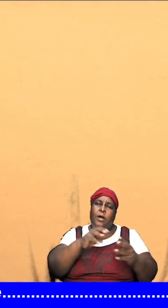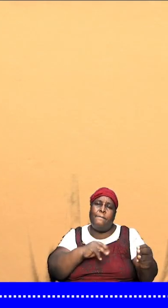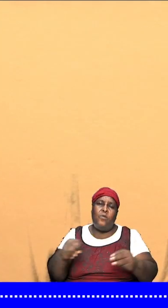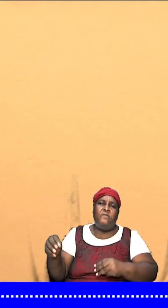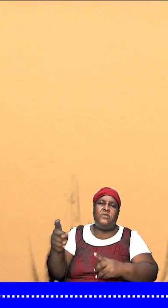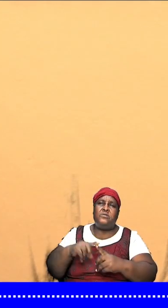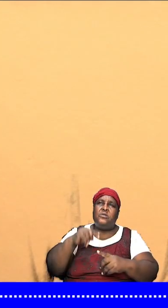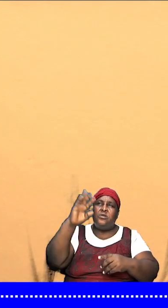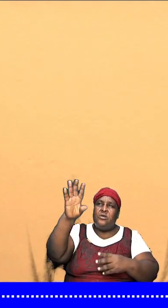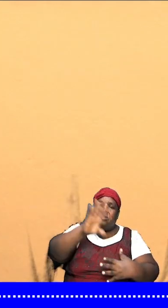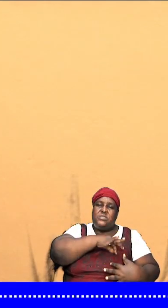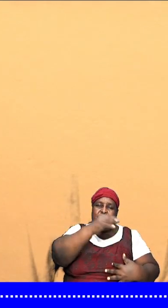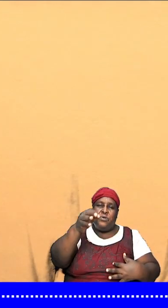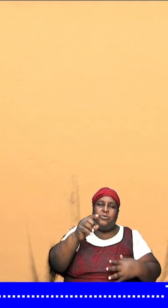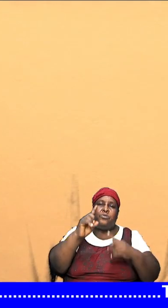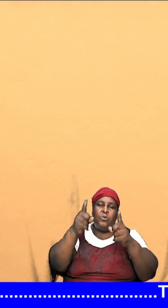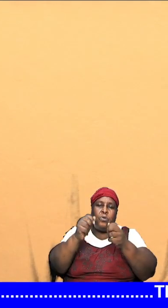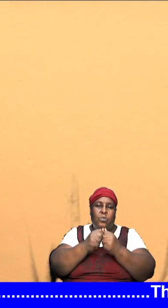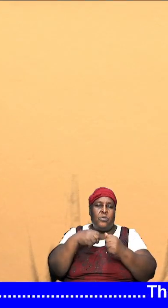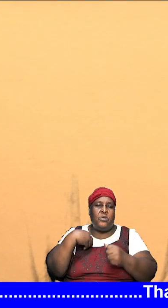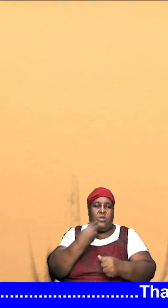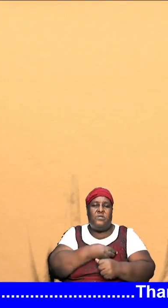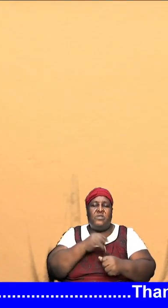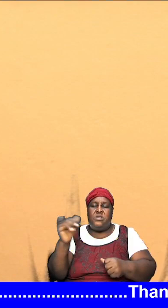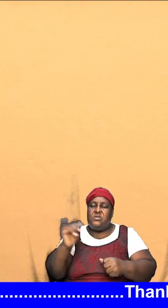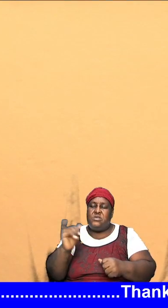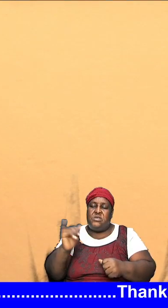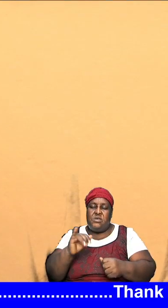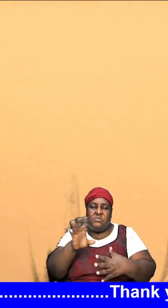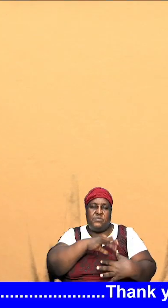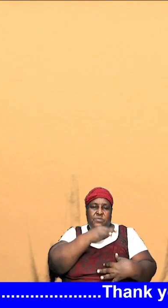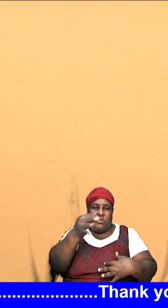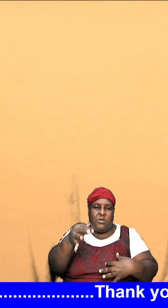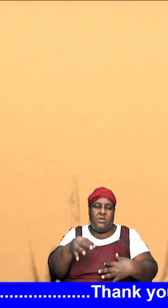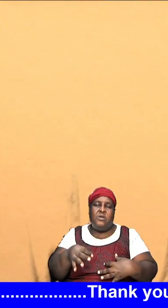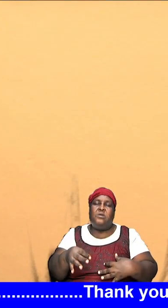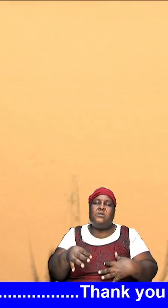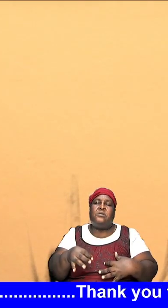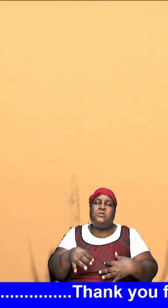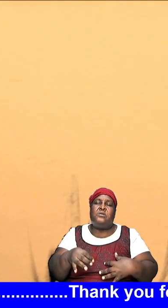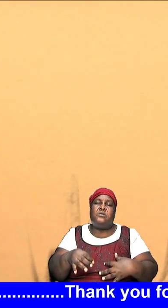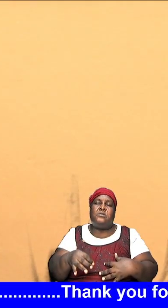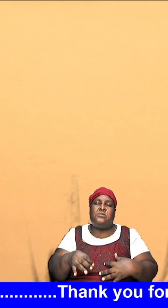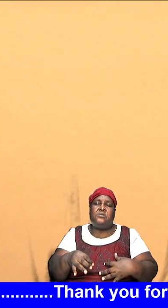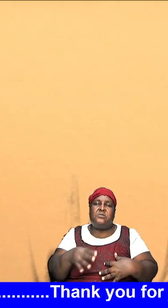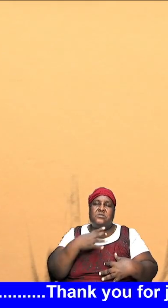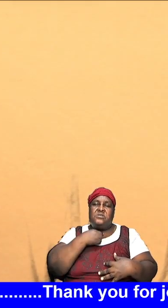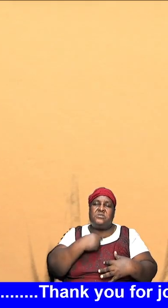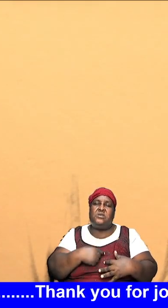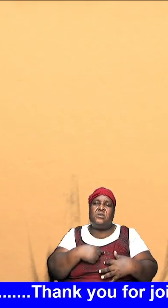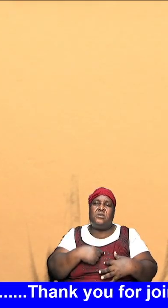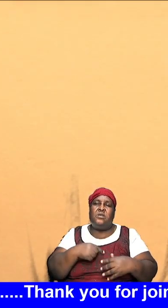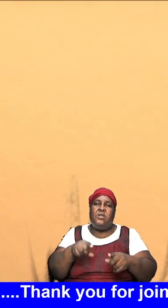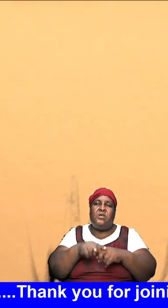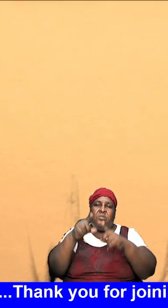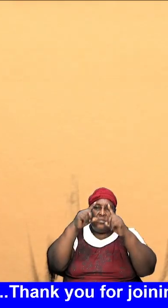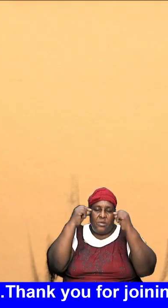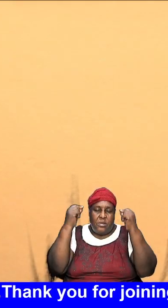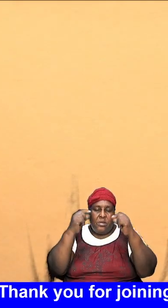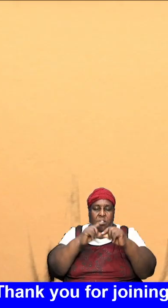that same, hallelujah, desire like Moses. God, we can't move from this